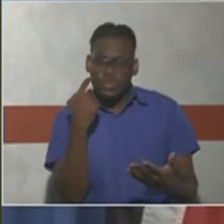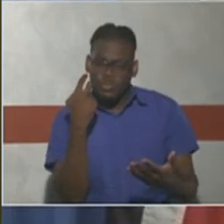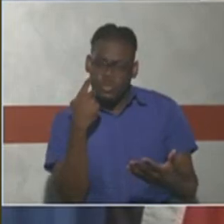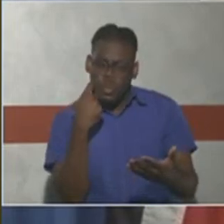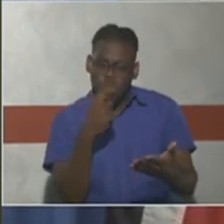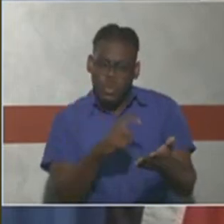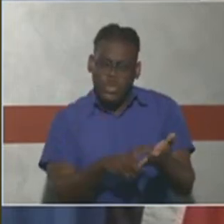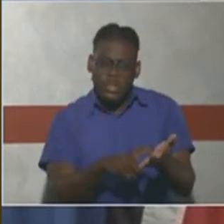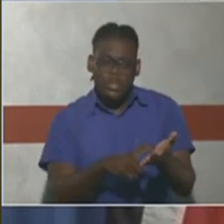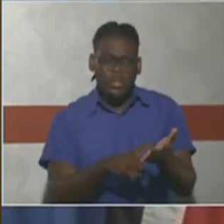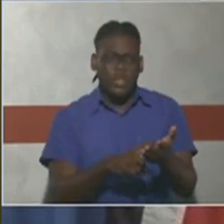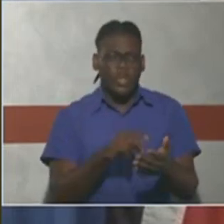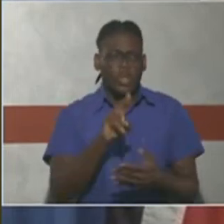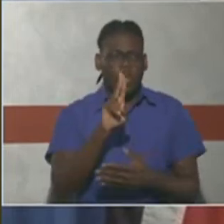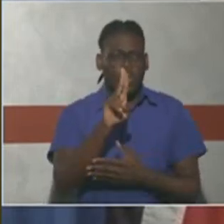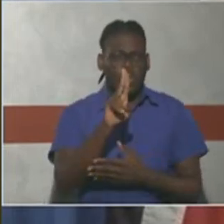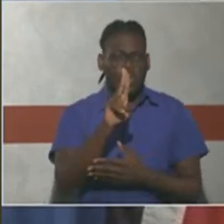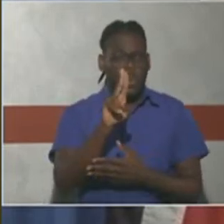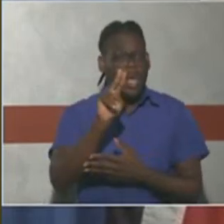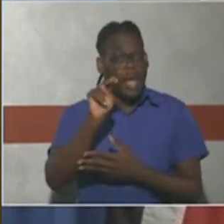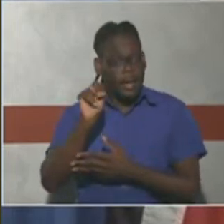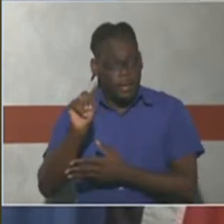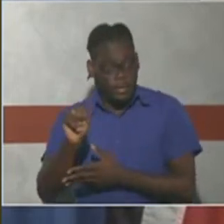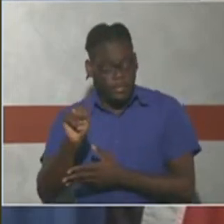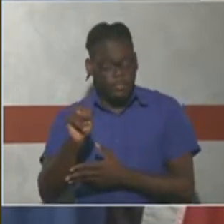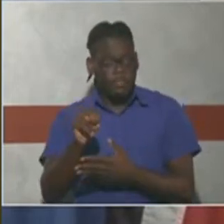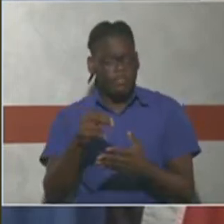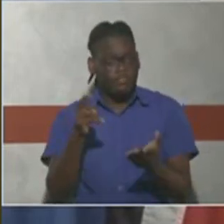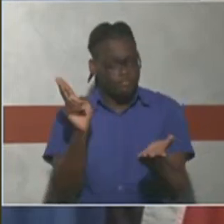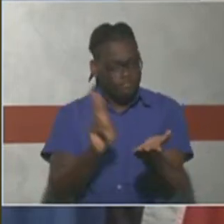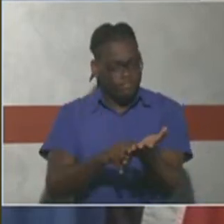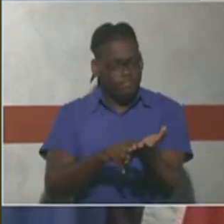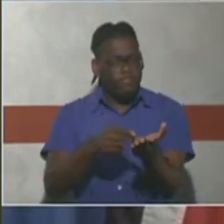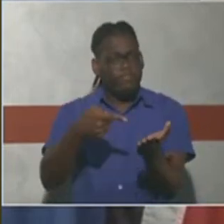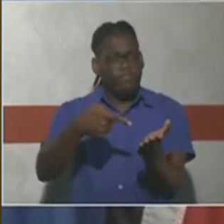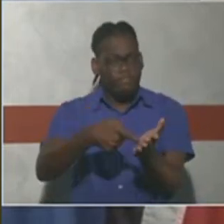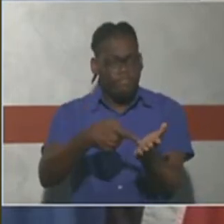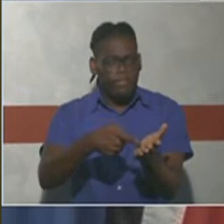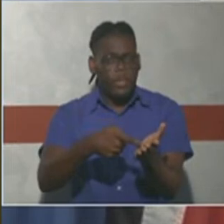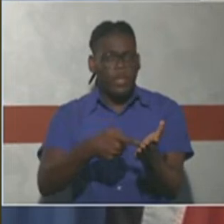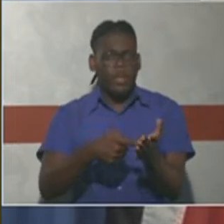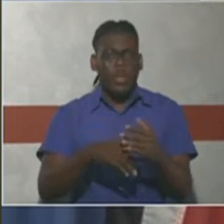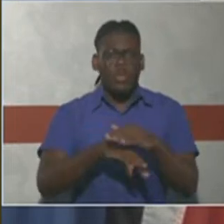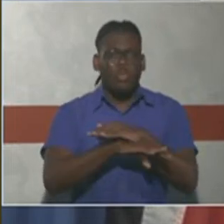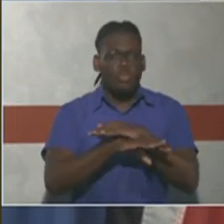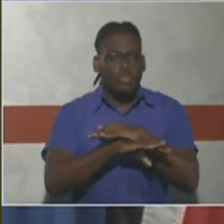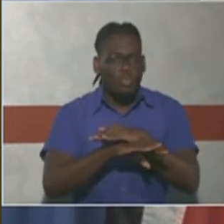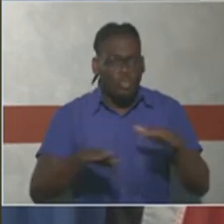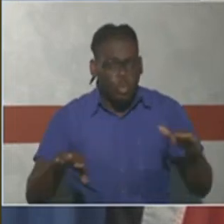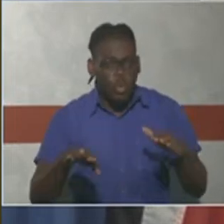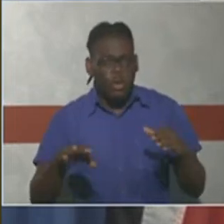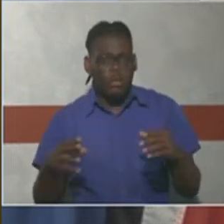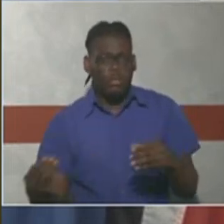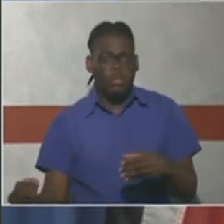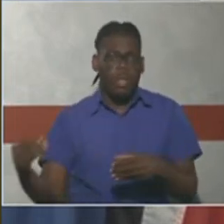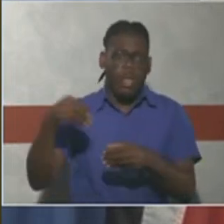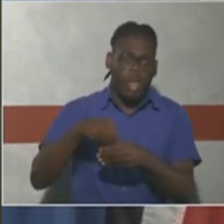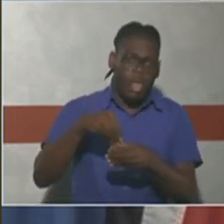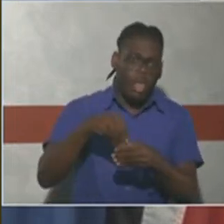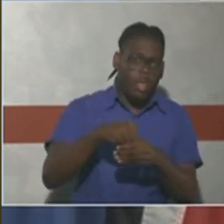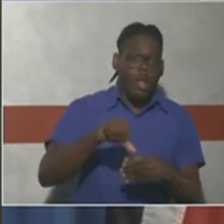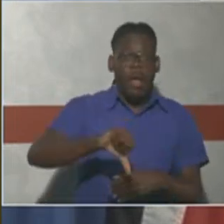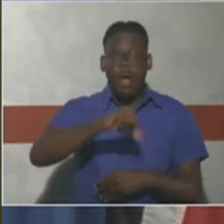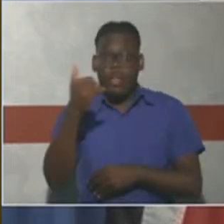position of non-interference and non-intervention. We have always advocated and